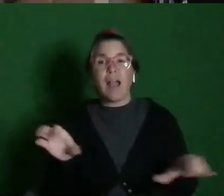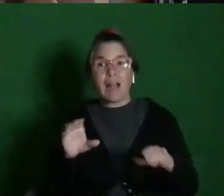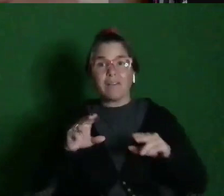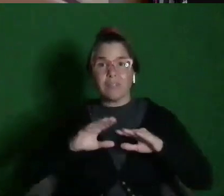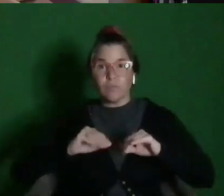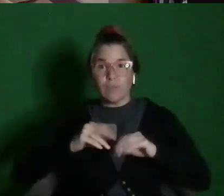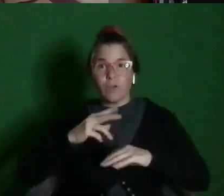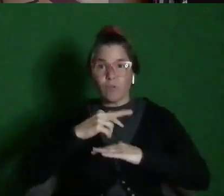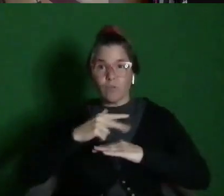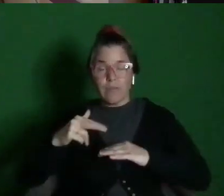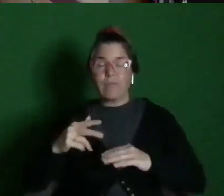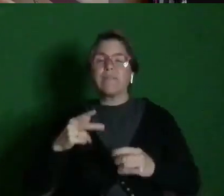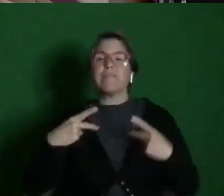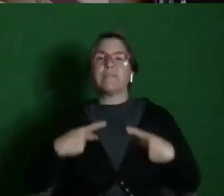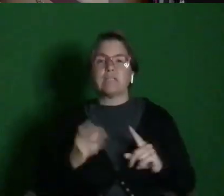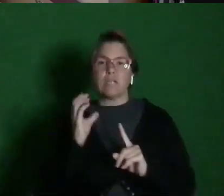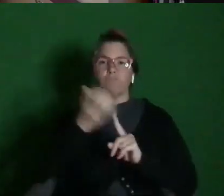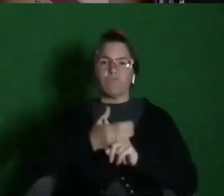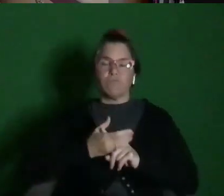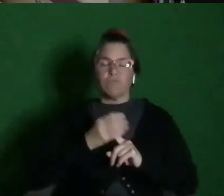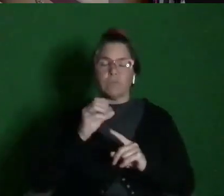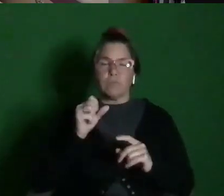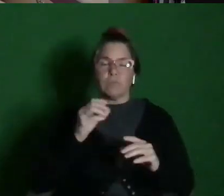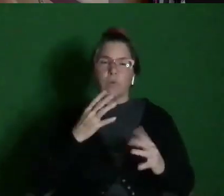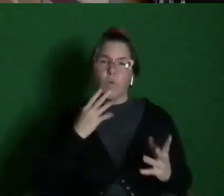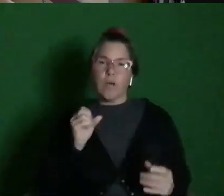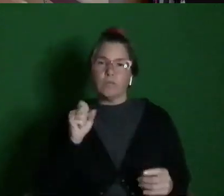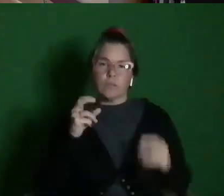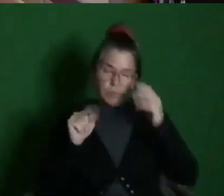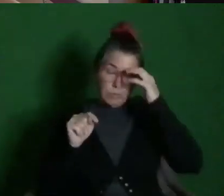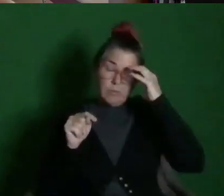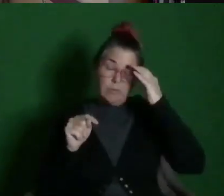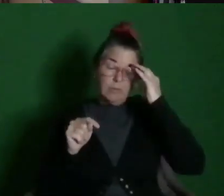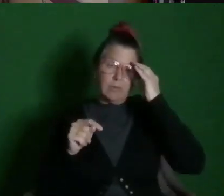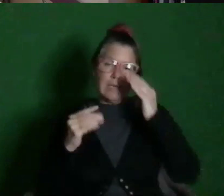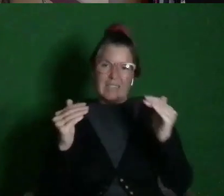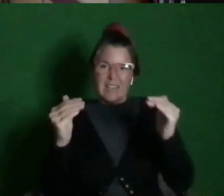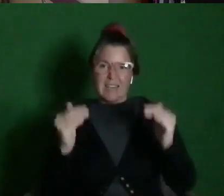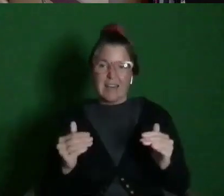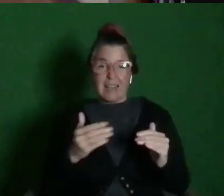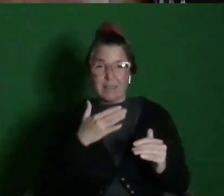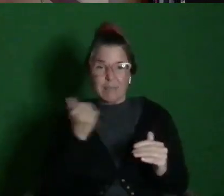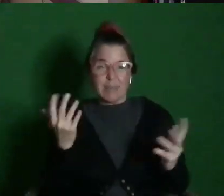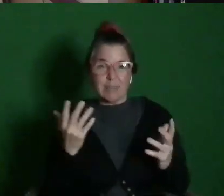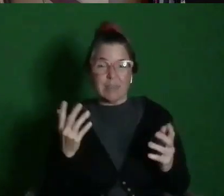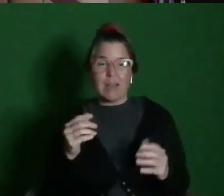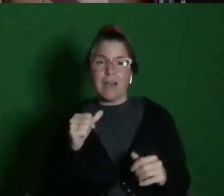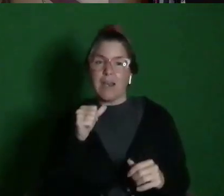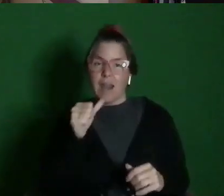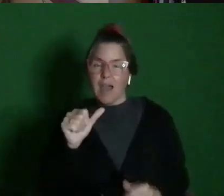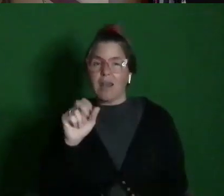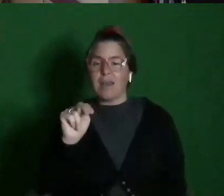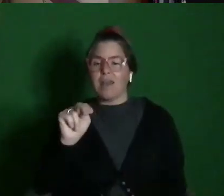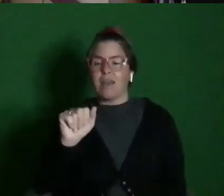want to physically cover yourself up. And the next best thing would be a non-nano